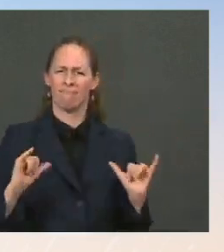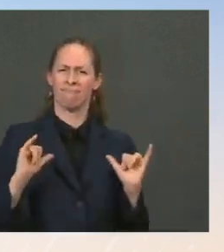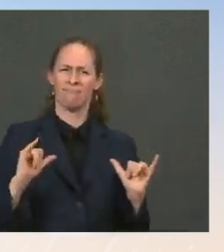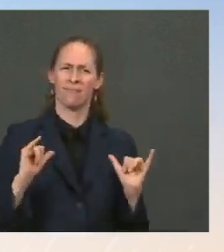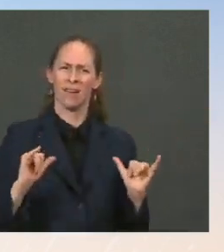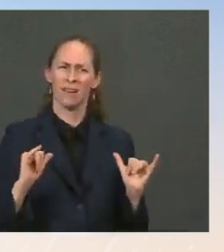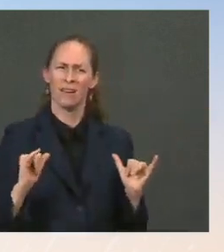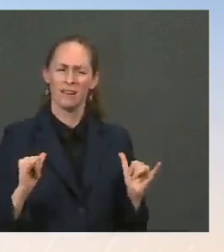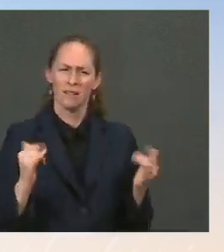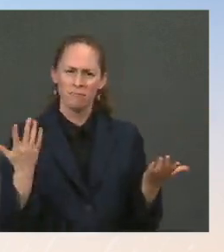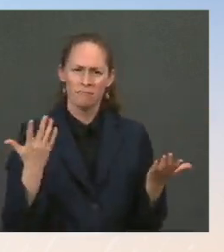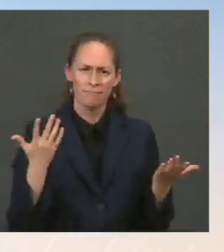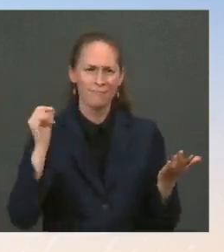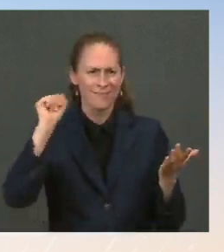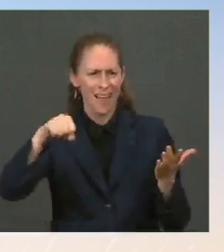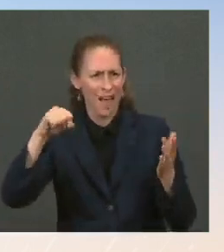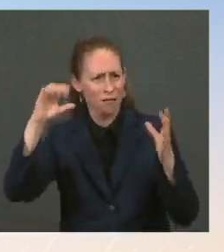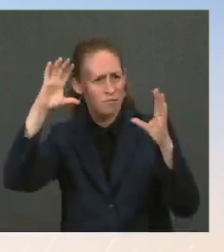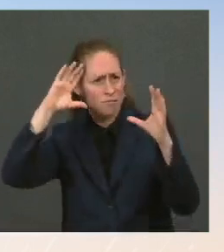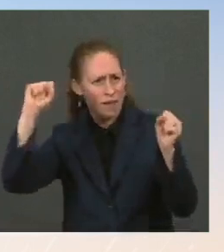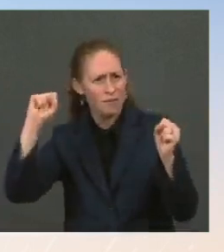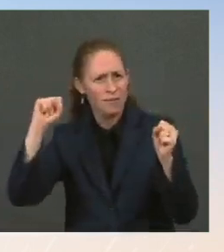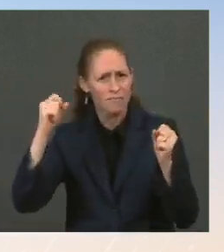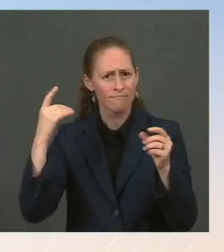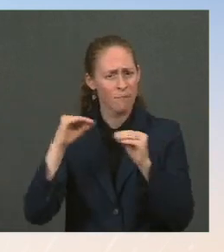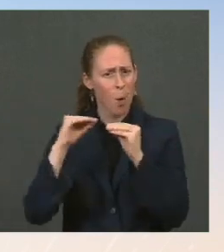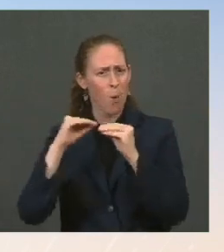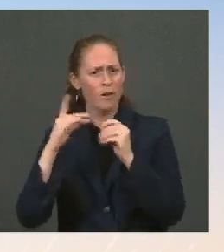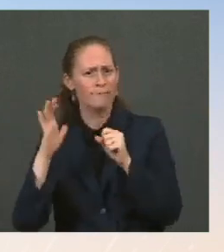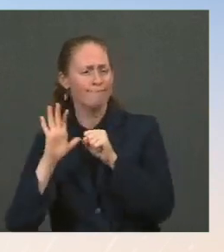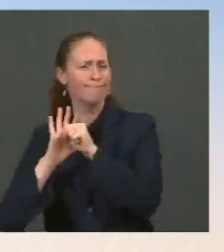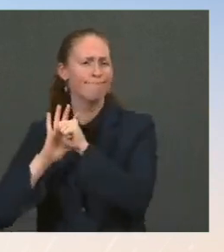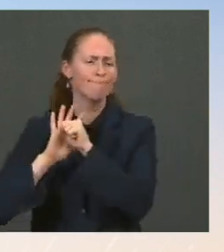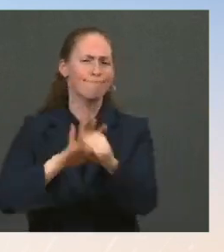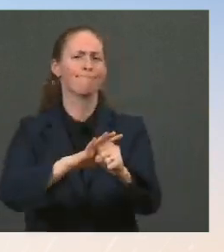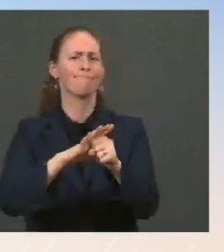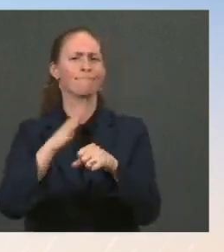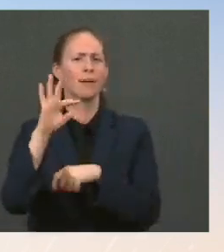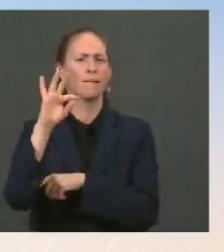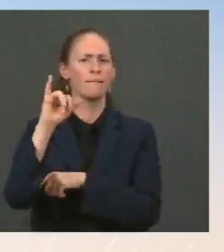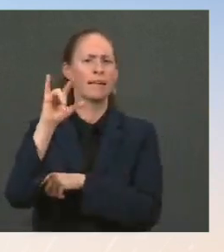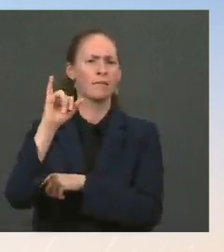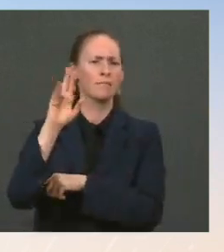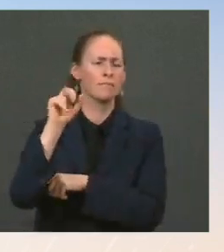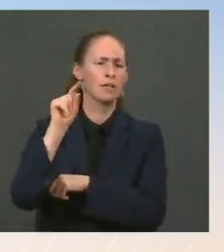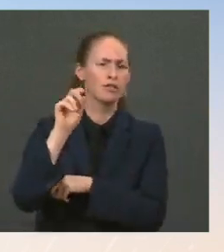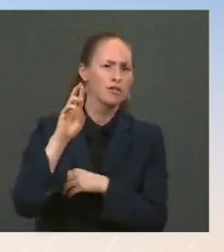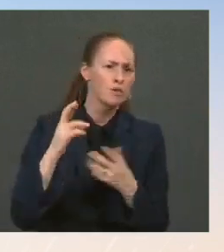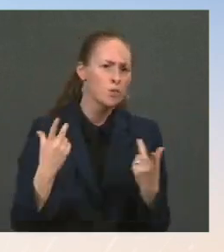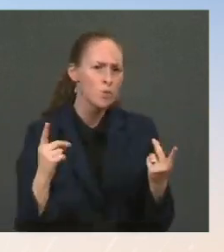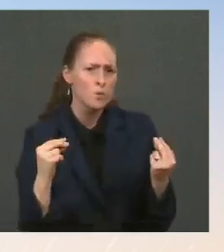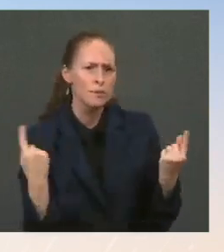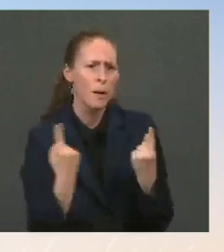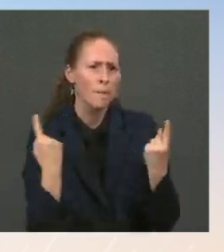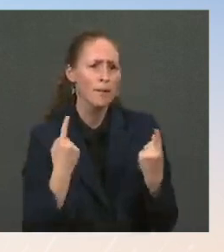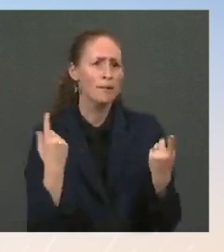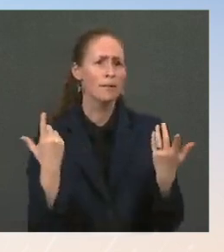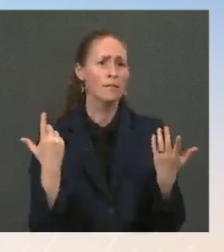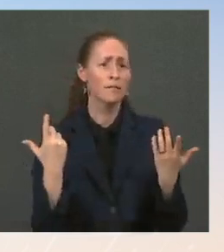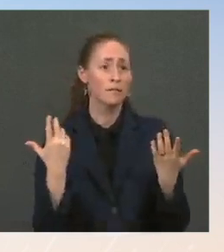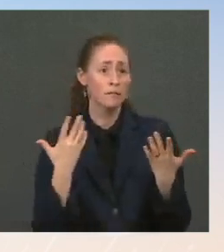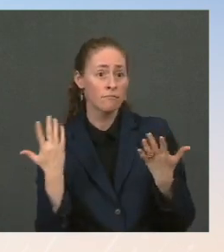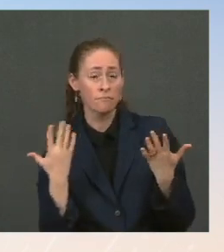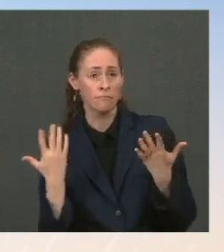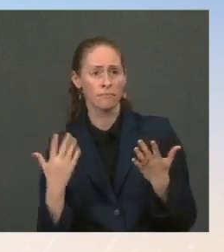he, shall he push for the filibuster for voting rights even as he's doing it, thinking about it, for the debt ceiling? Well, that's